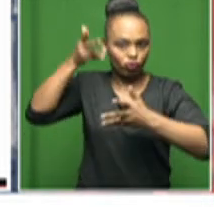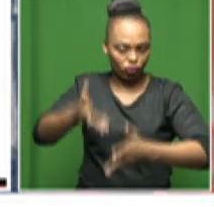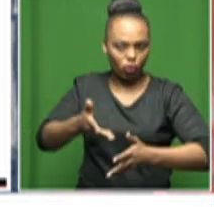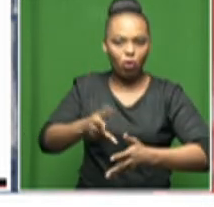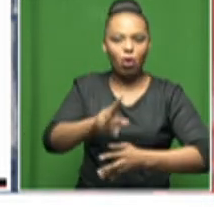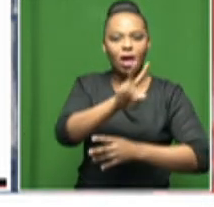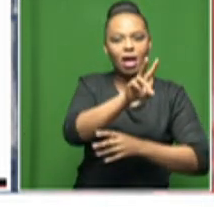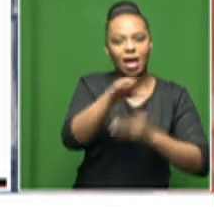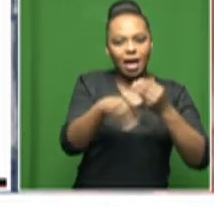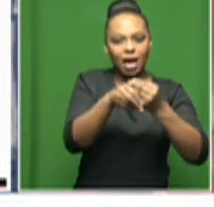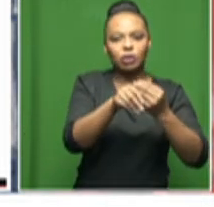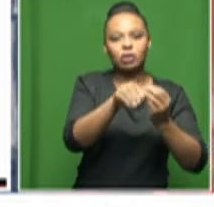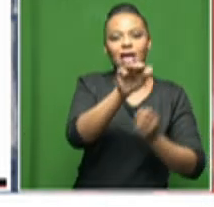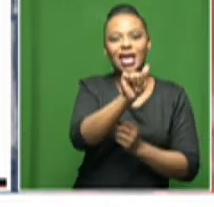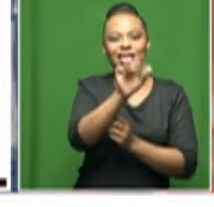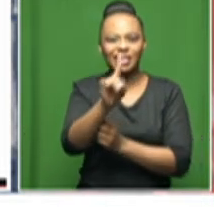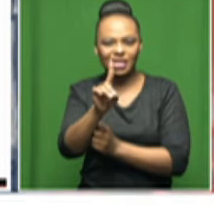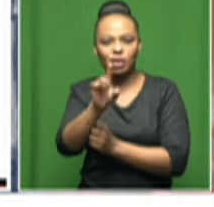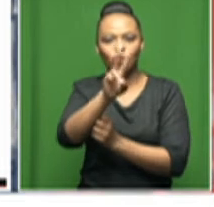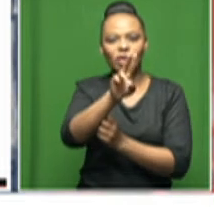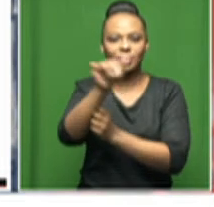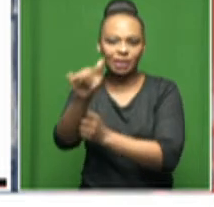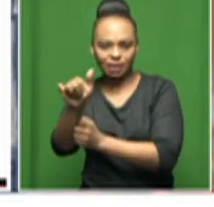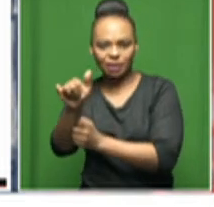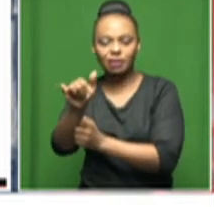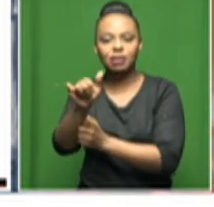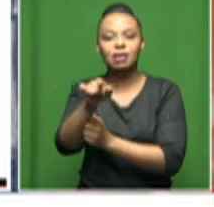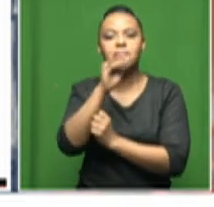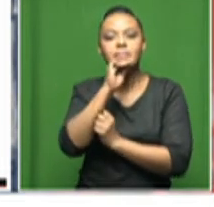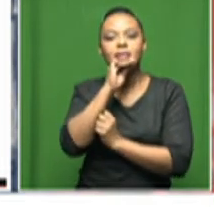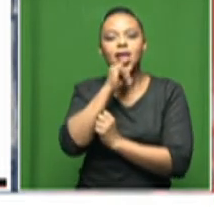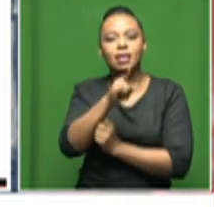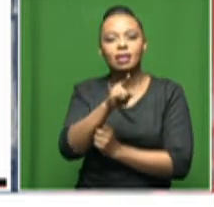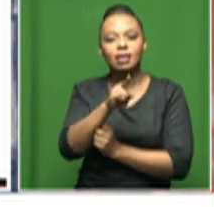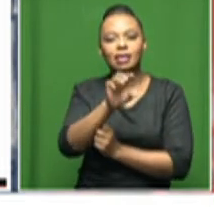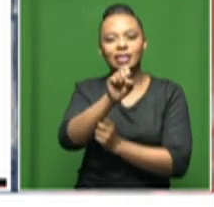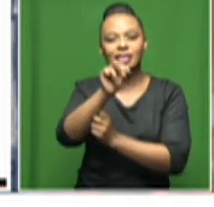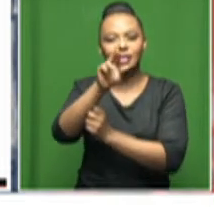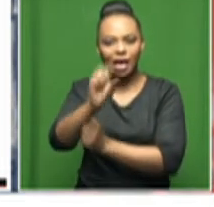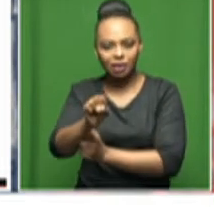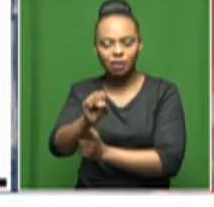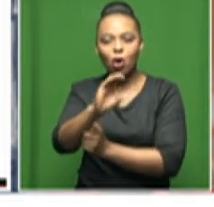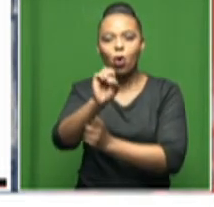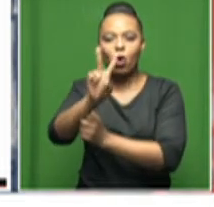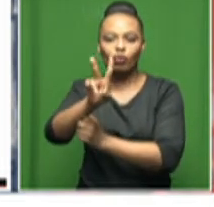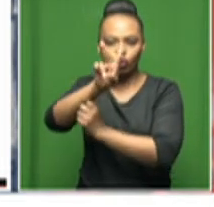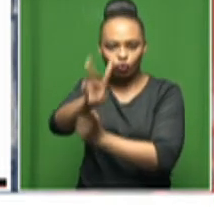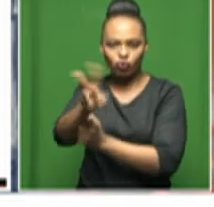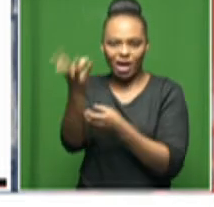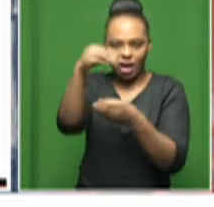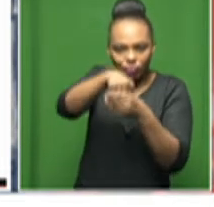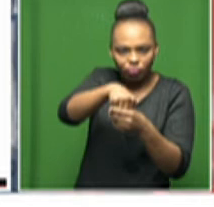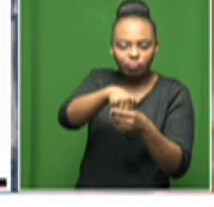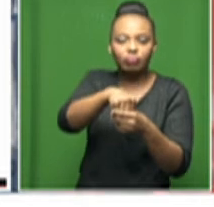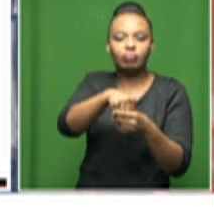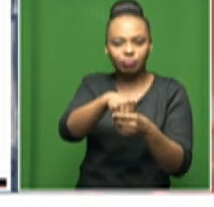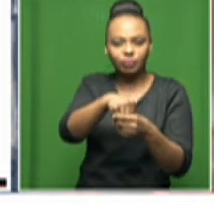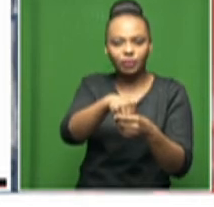Ad26 platform which contained elements of the SARS-CoV-2, and we called this the